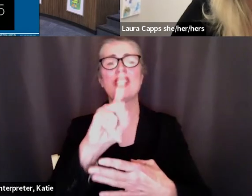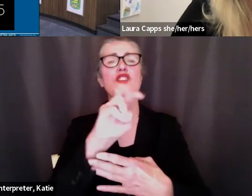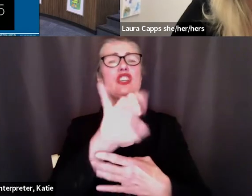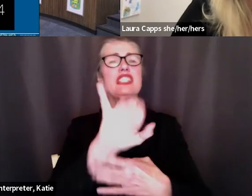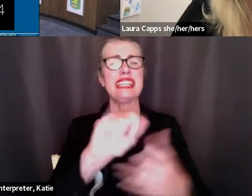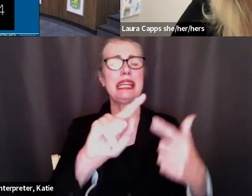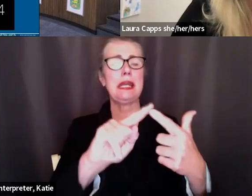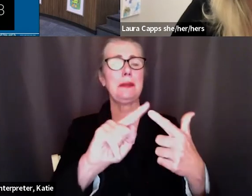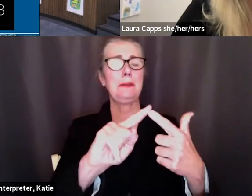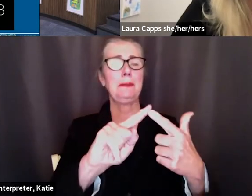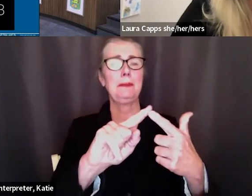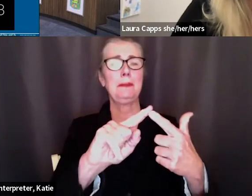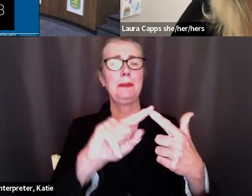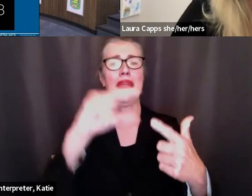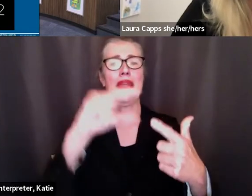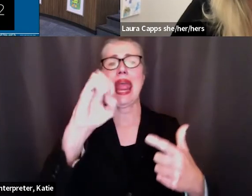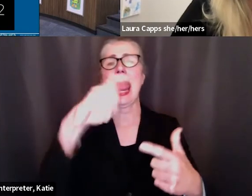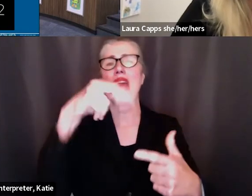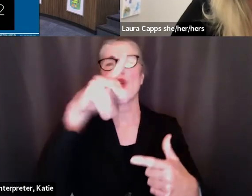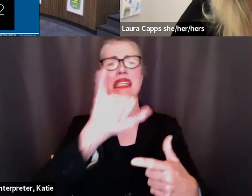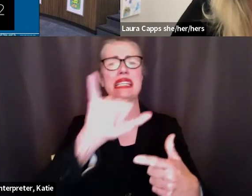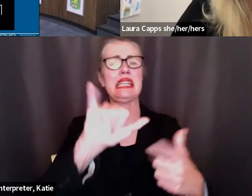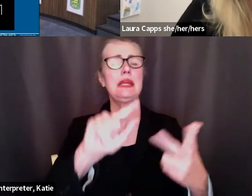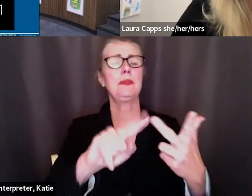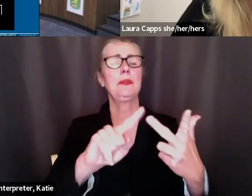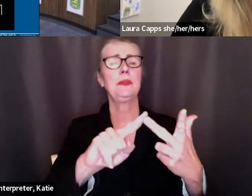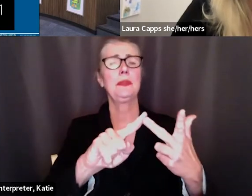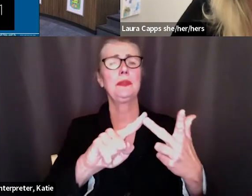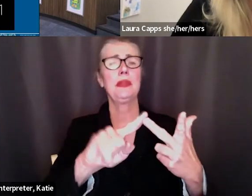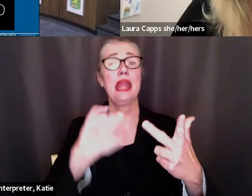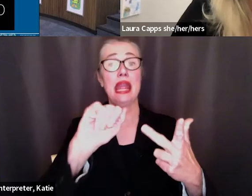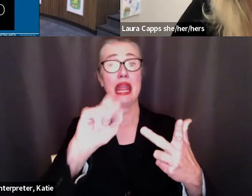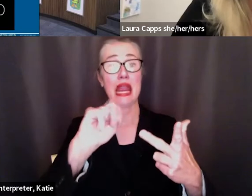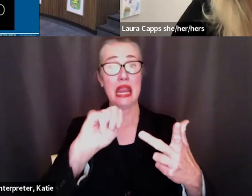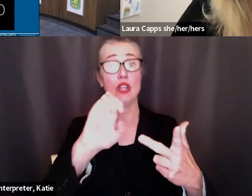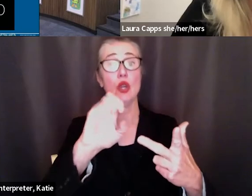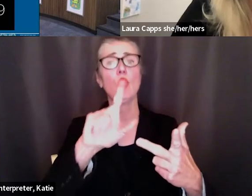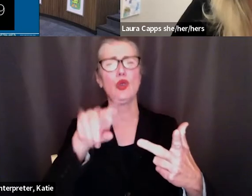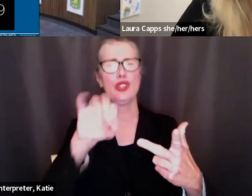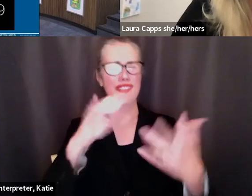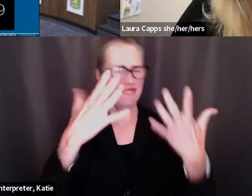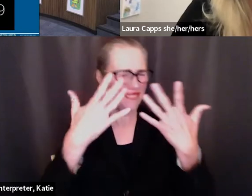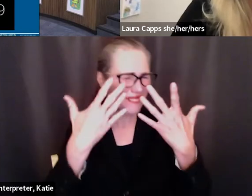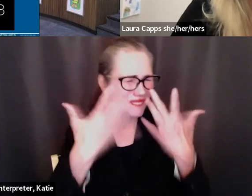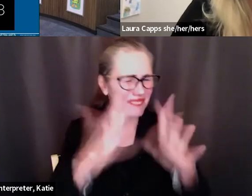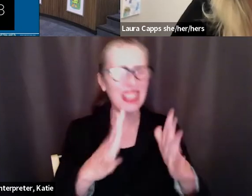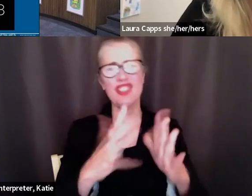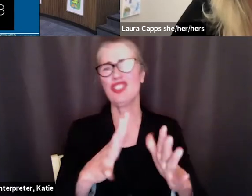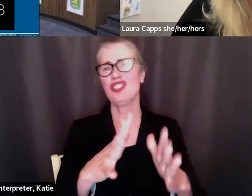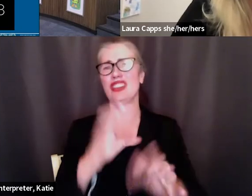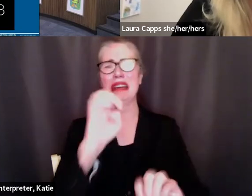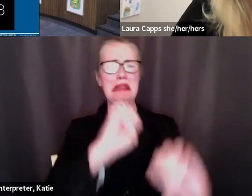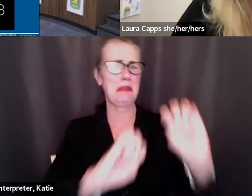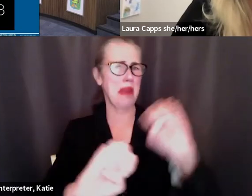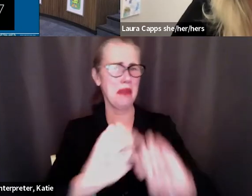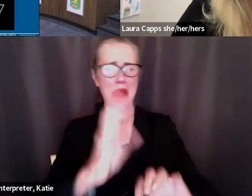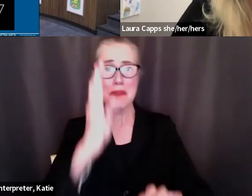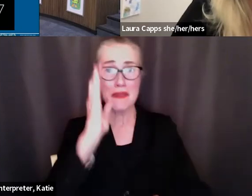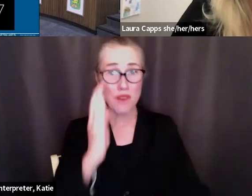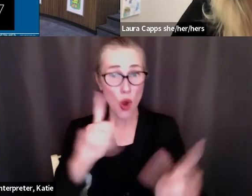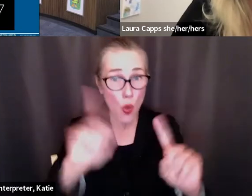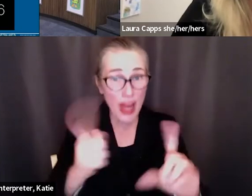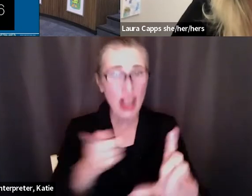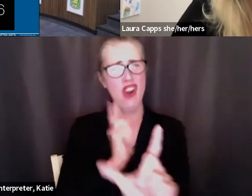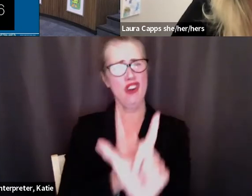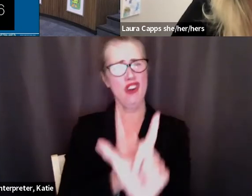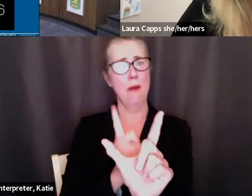social experiment and has been done before has been done in uh under communism and